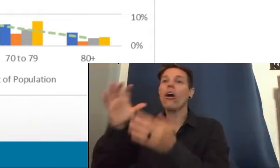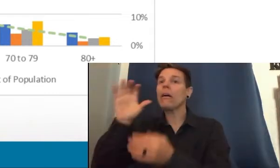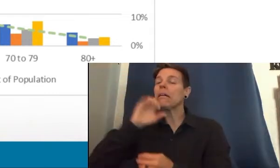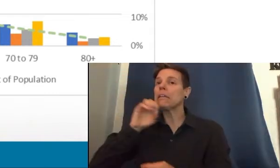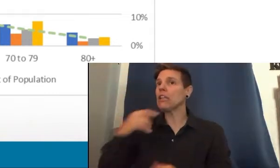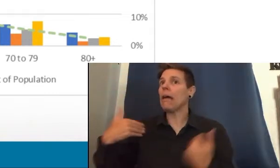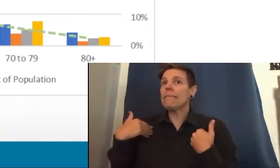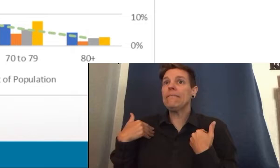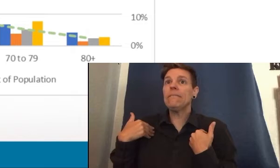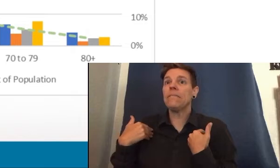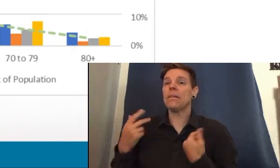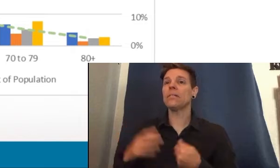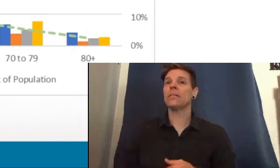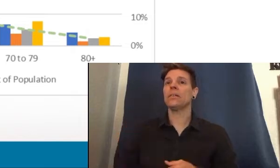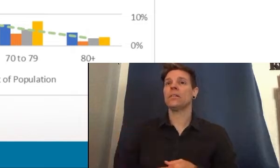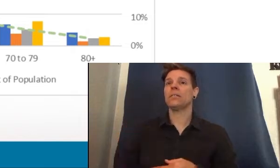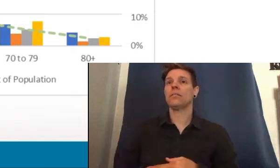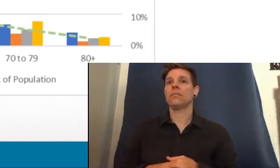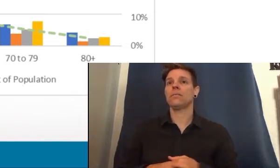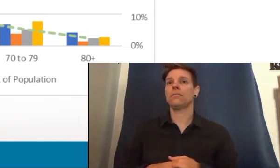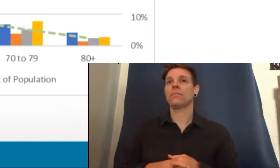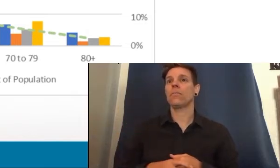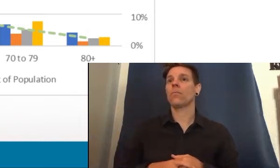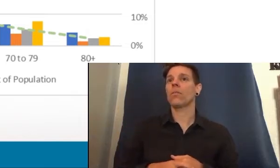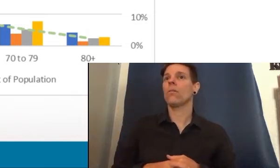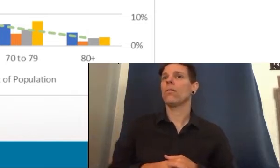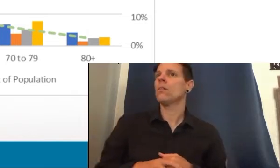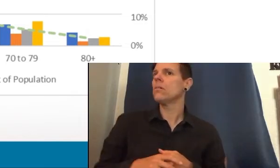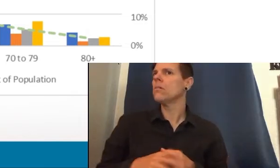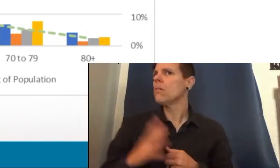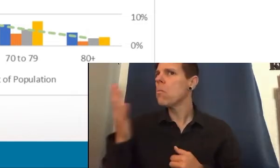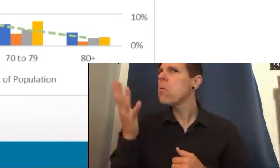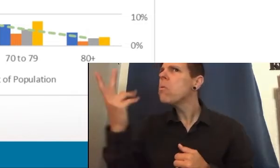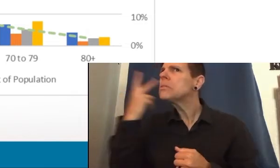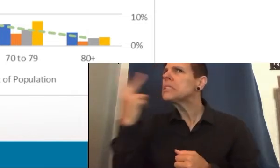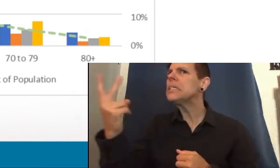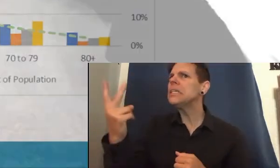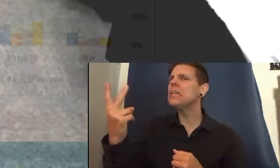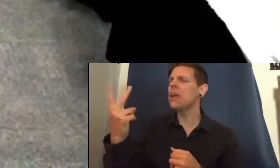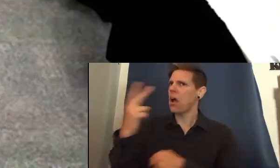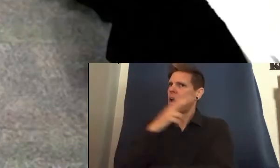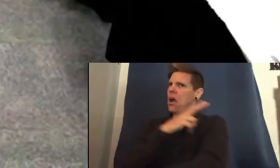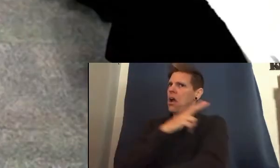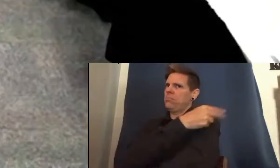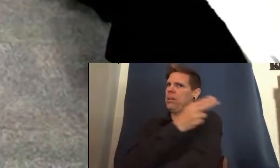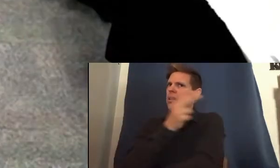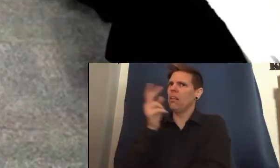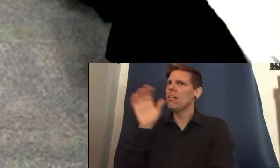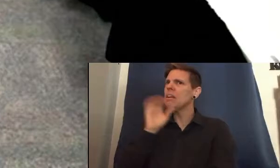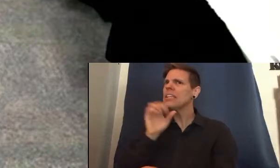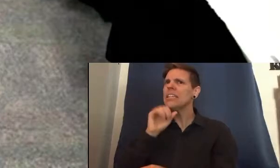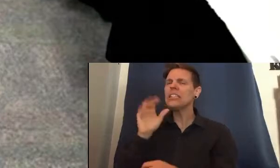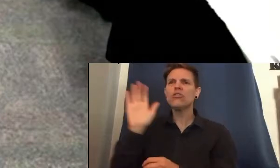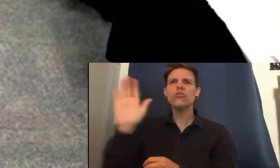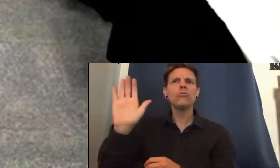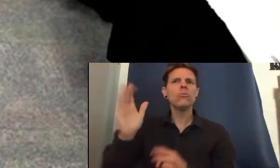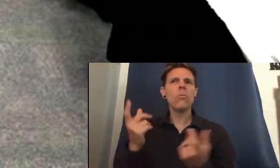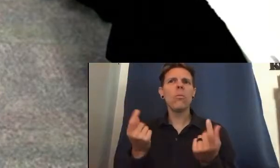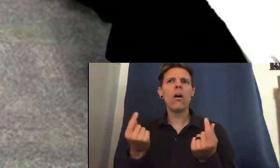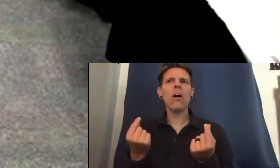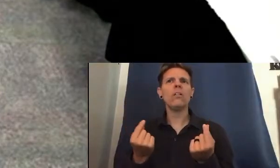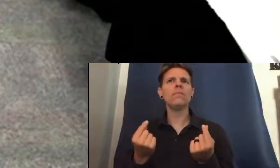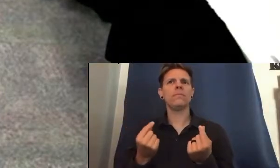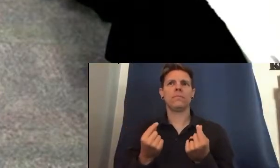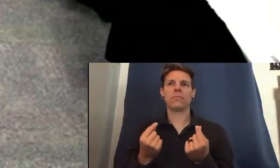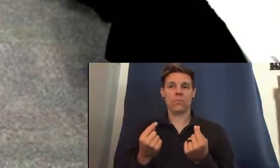And that was, what are we seeing with hospitalizations and age demographics? We're continuing to